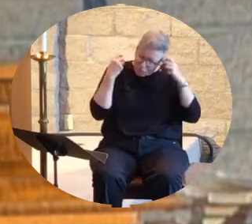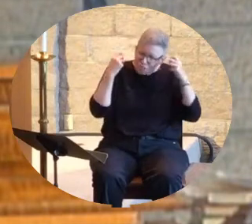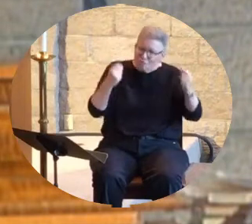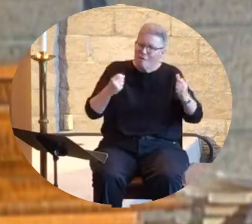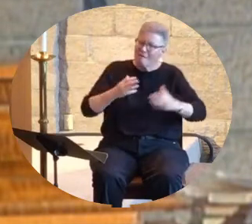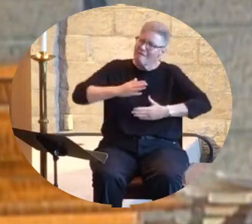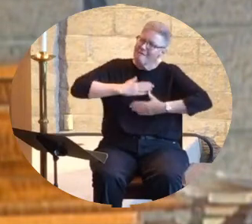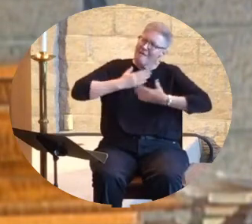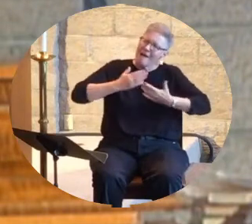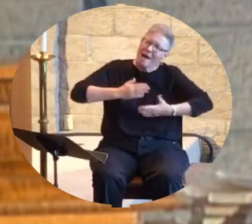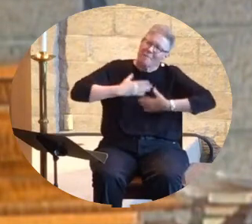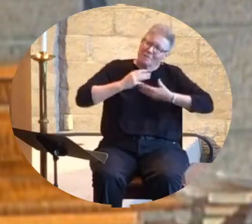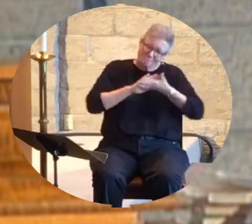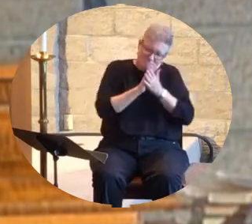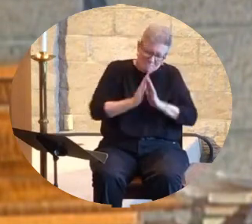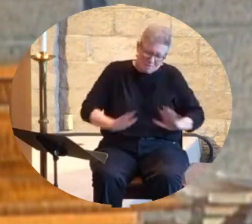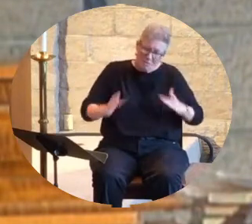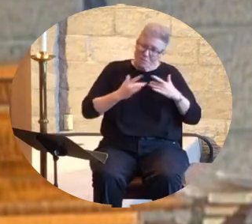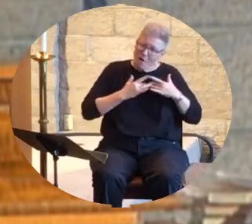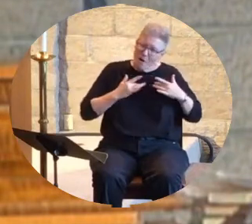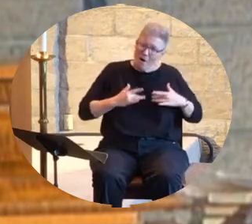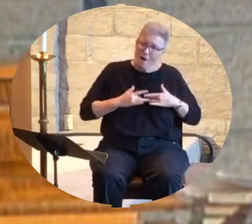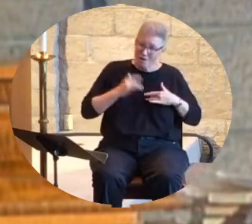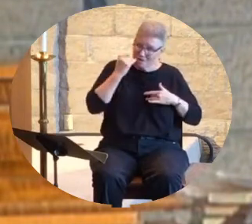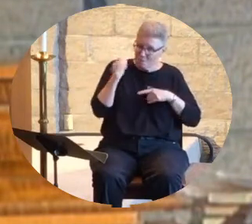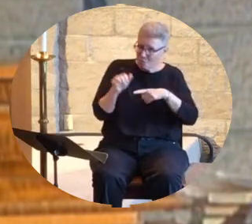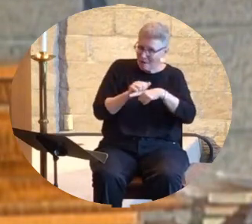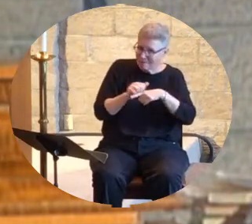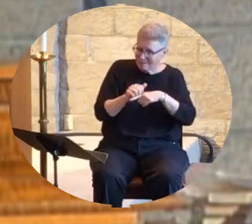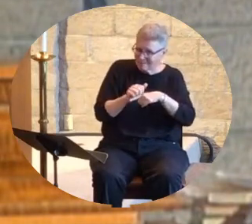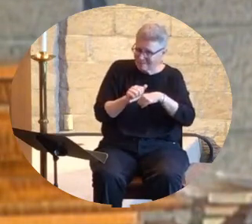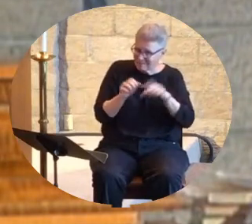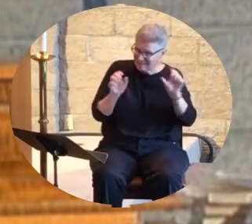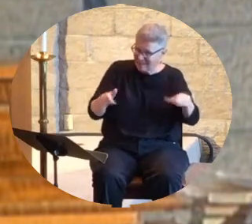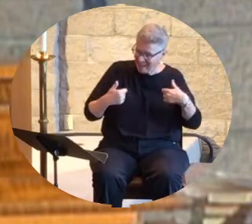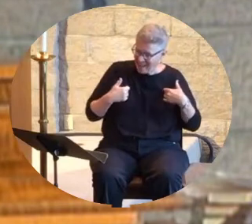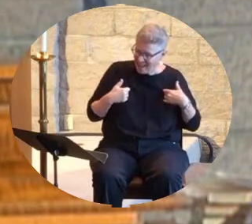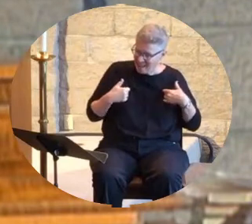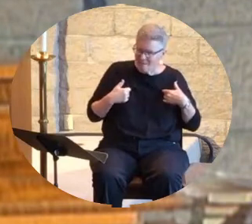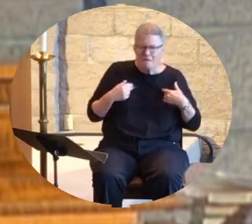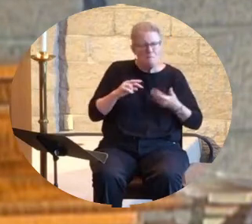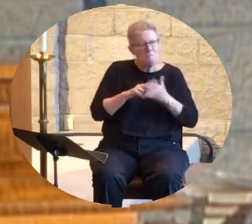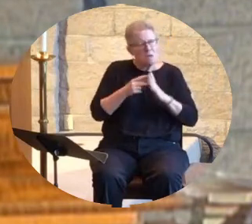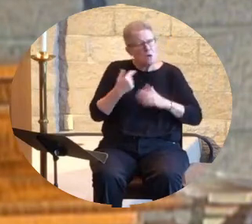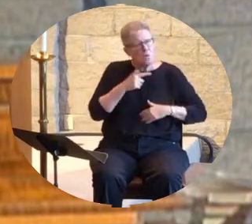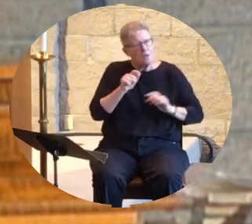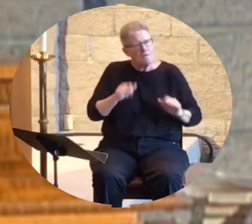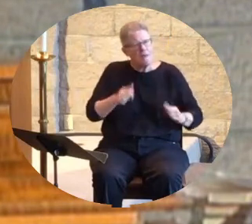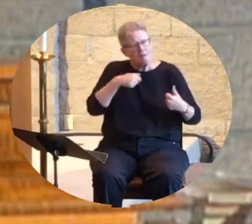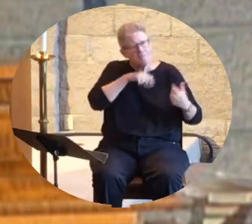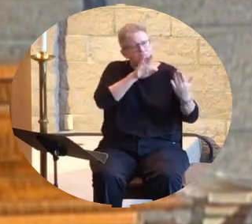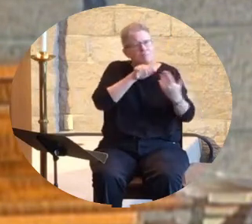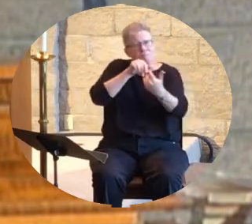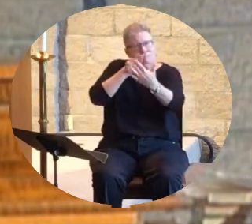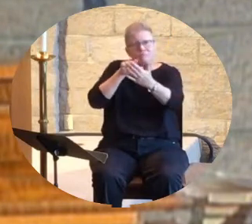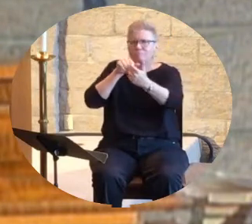practice, we can face those challenges with an open-hearted